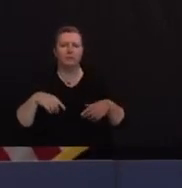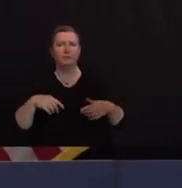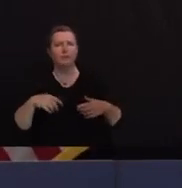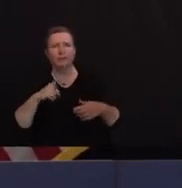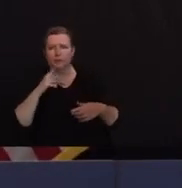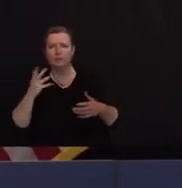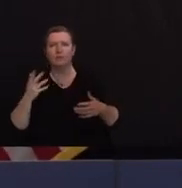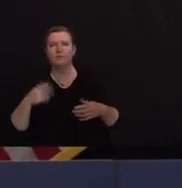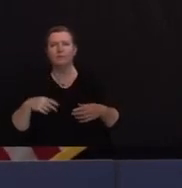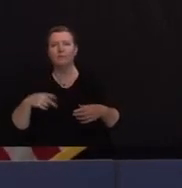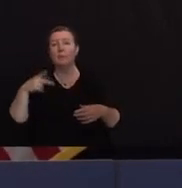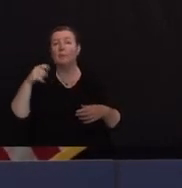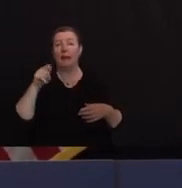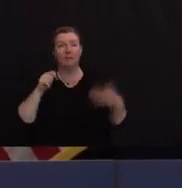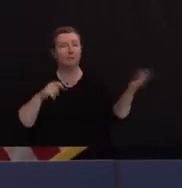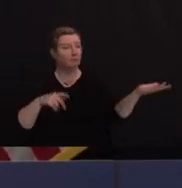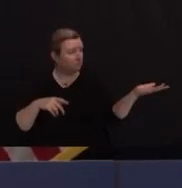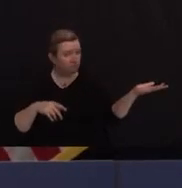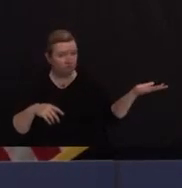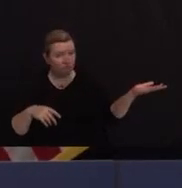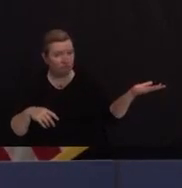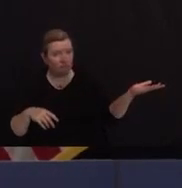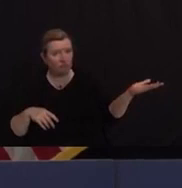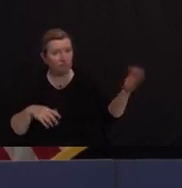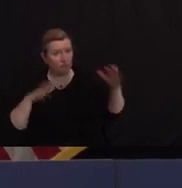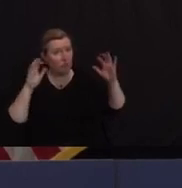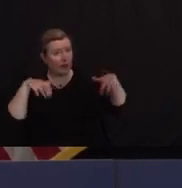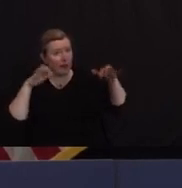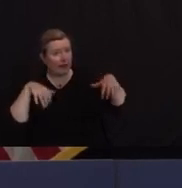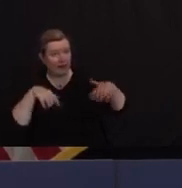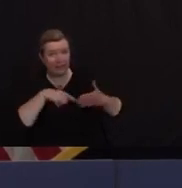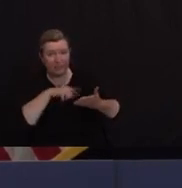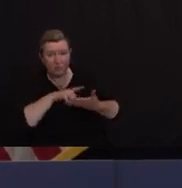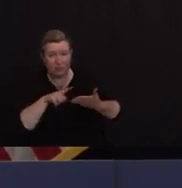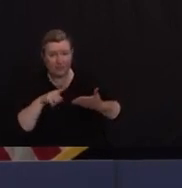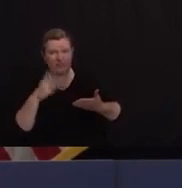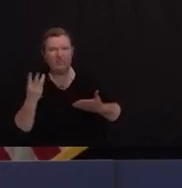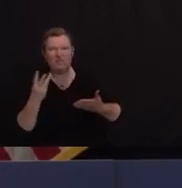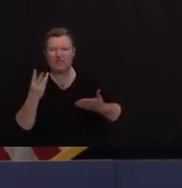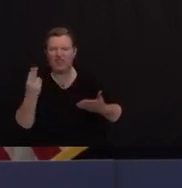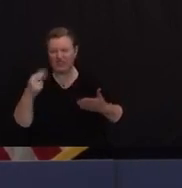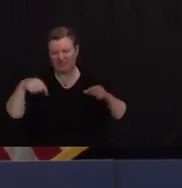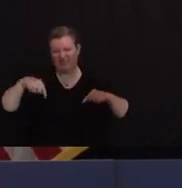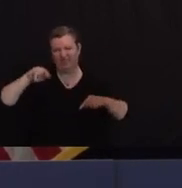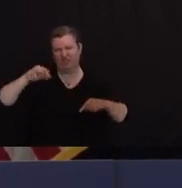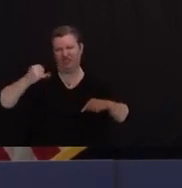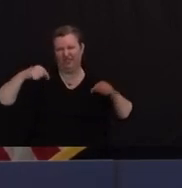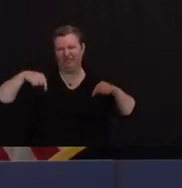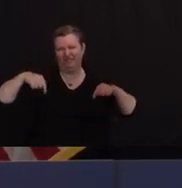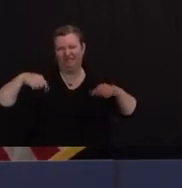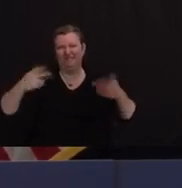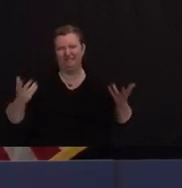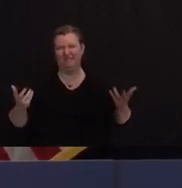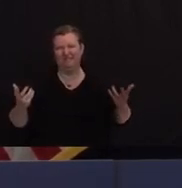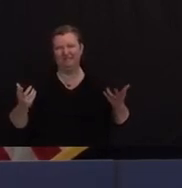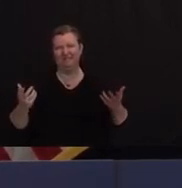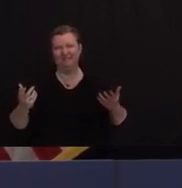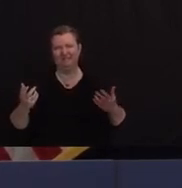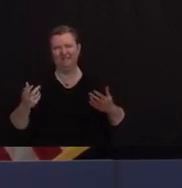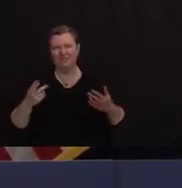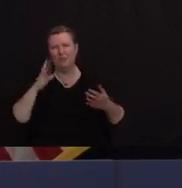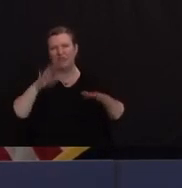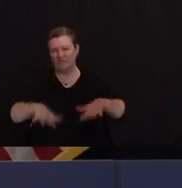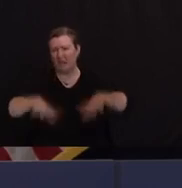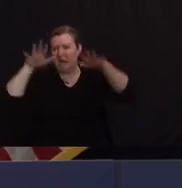with the rain expected this week, Wednesday and a Thursday. From Wednesday morning into Thursday night, we do have a flash flood watch for 16 of our